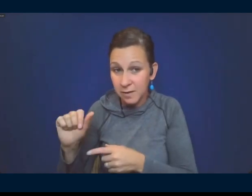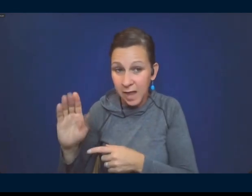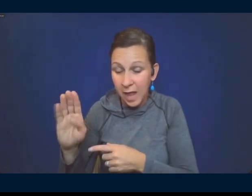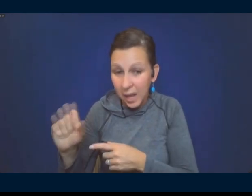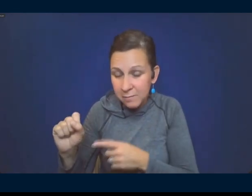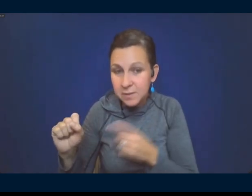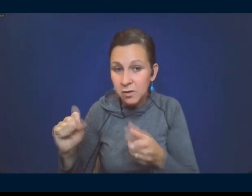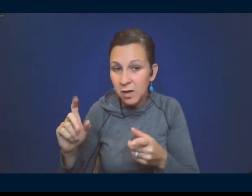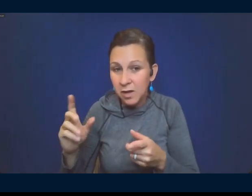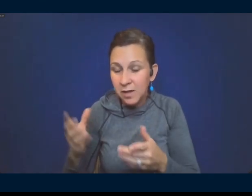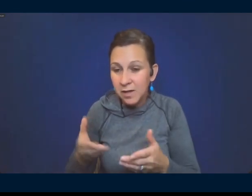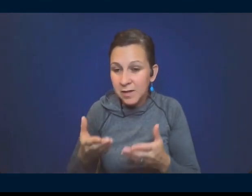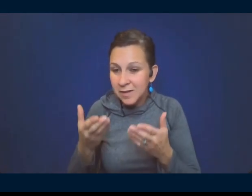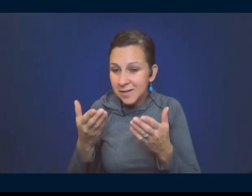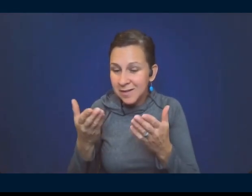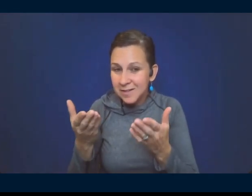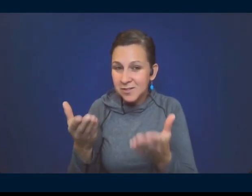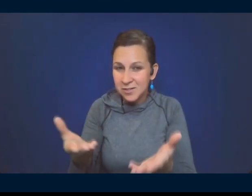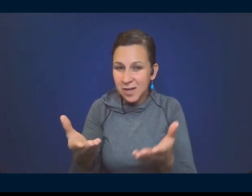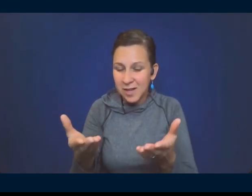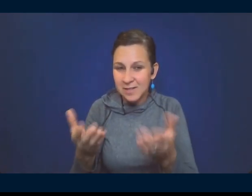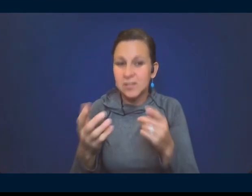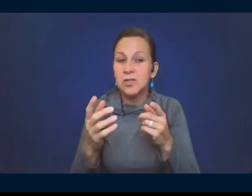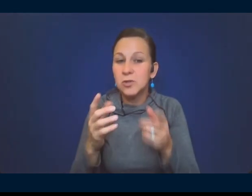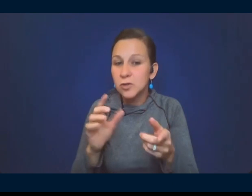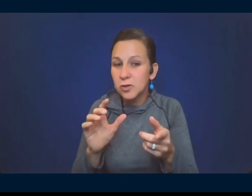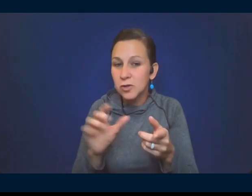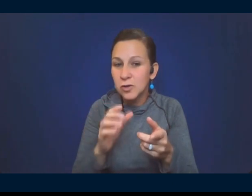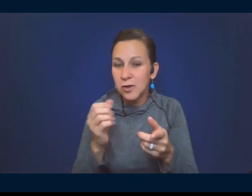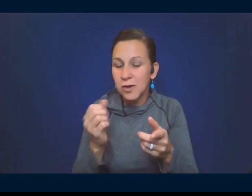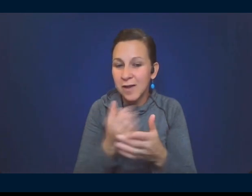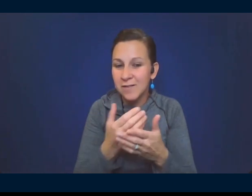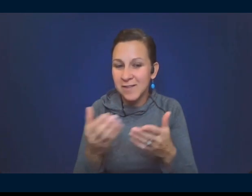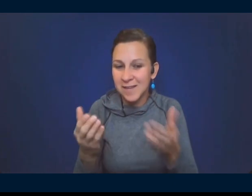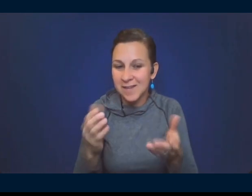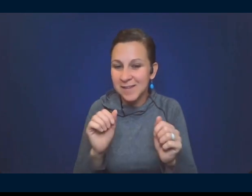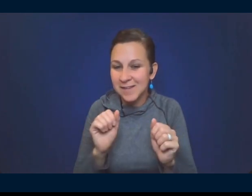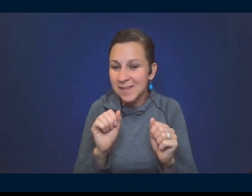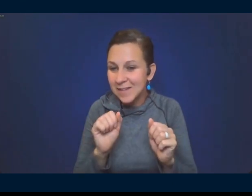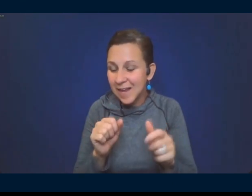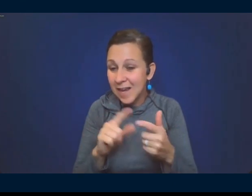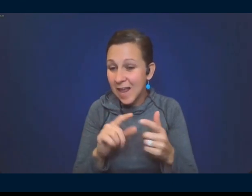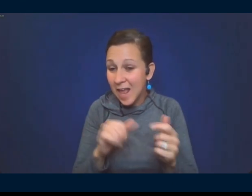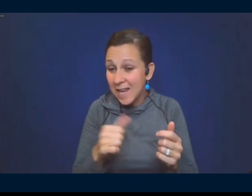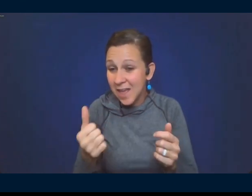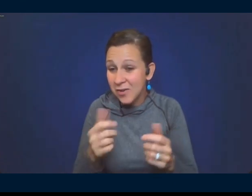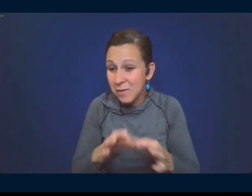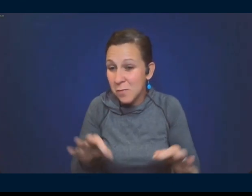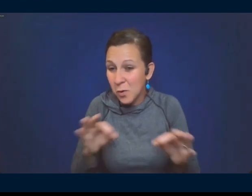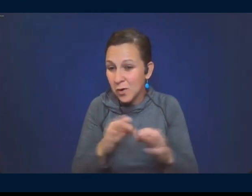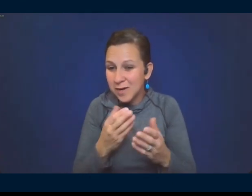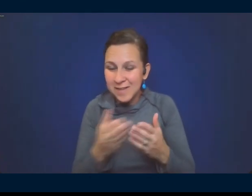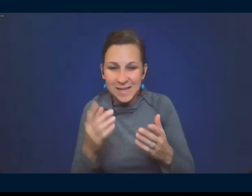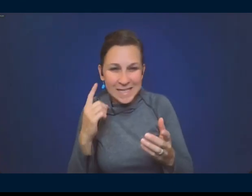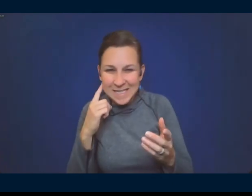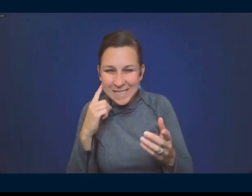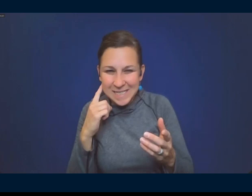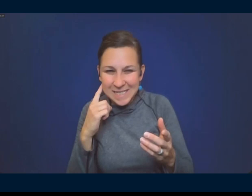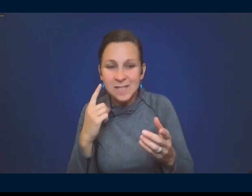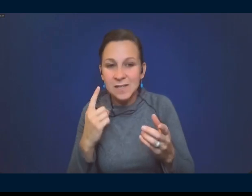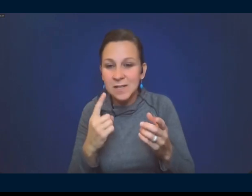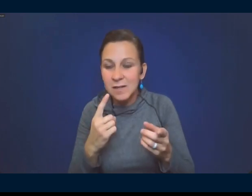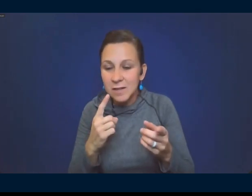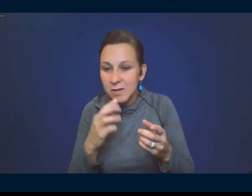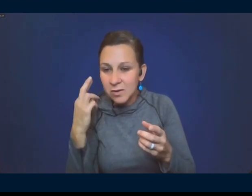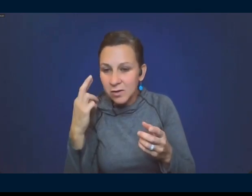if you wanted to know all the opportunities at NSF, you look at nsf.gov. Another important thing I want to mention is that the reason why we're talking to